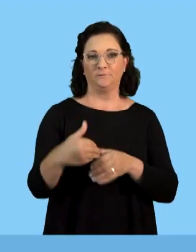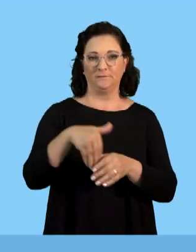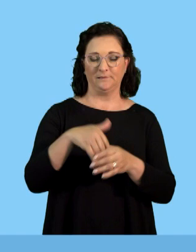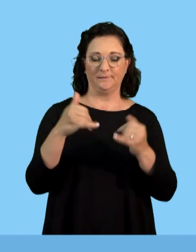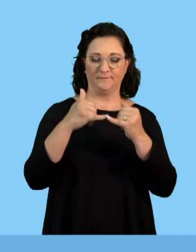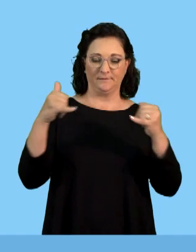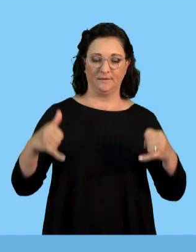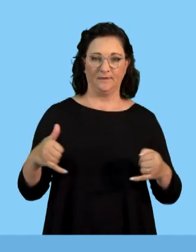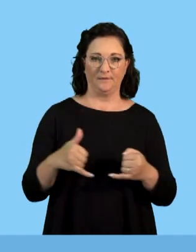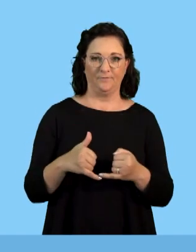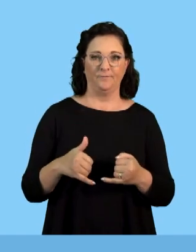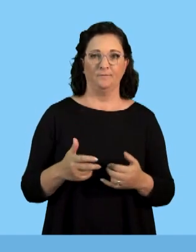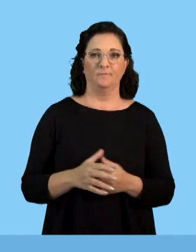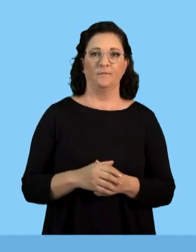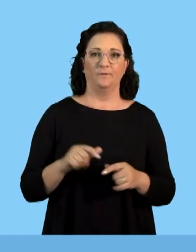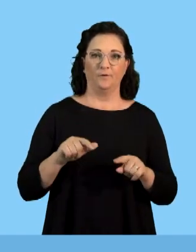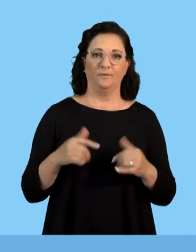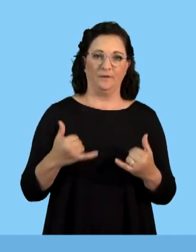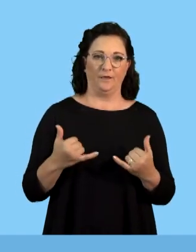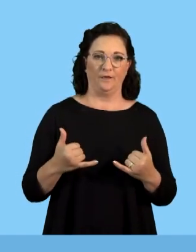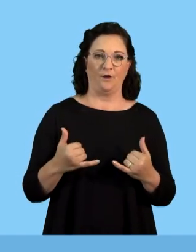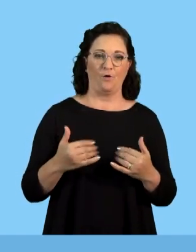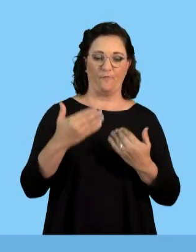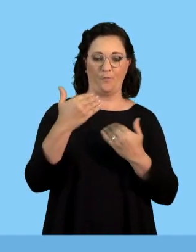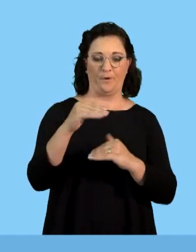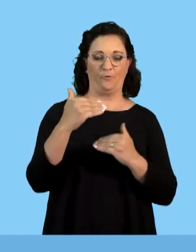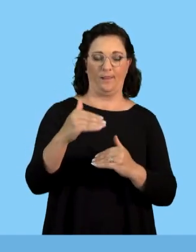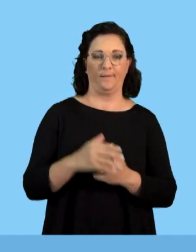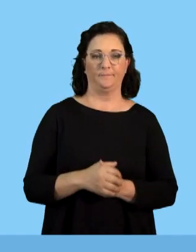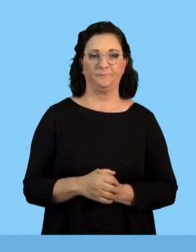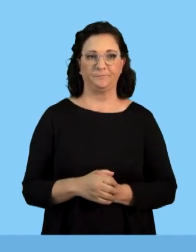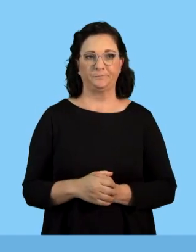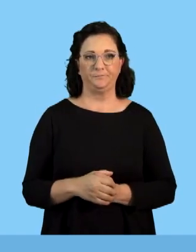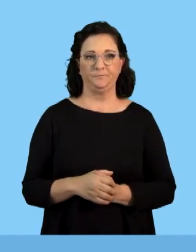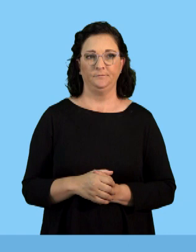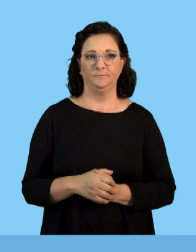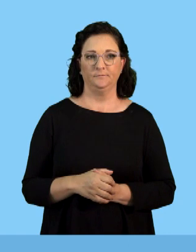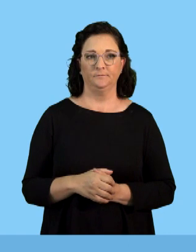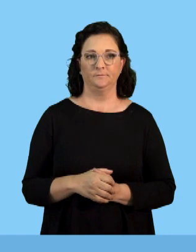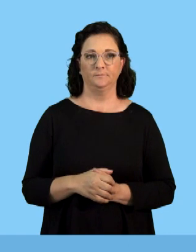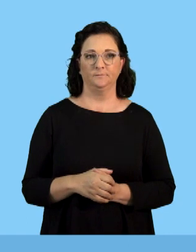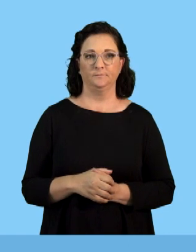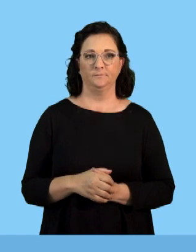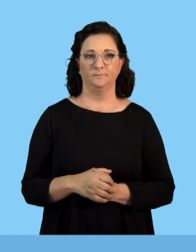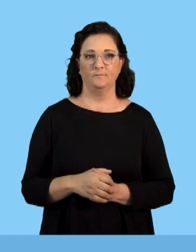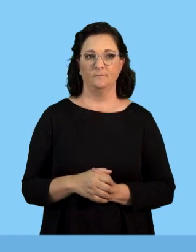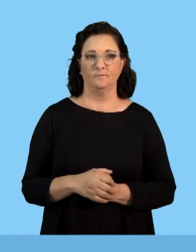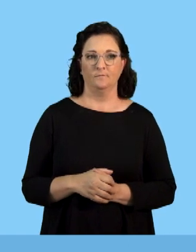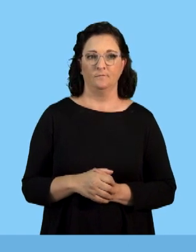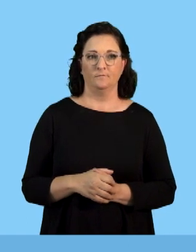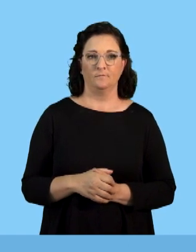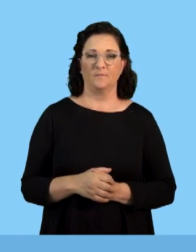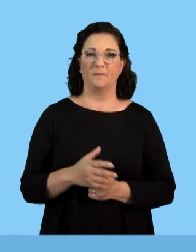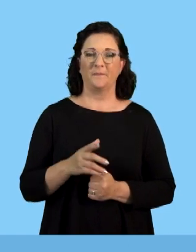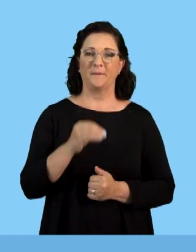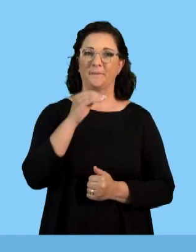an electric circuit, specifically on this lesson, the parallel circuit. So, what is it? What